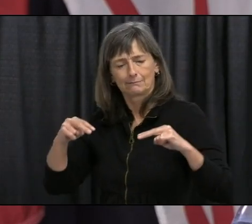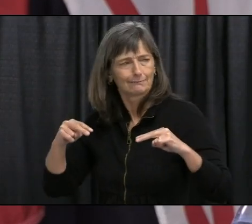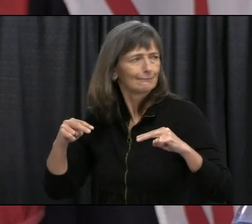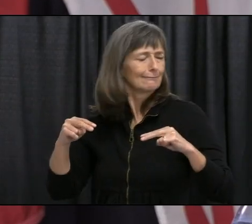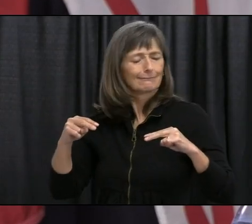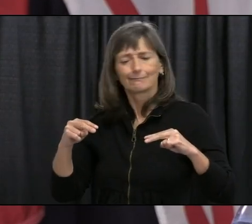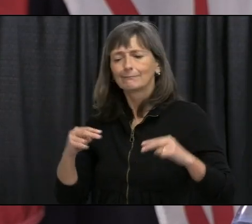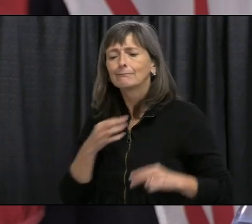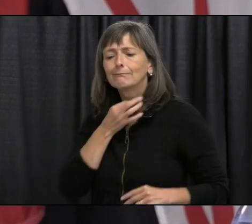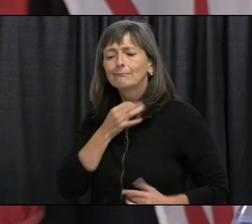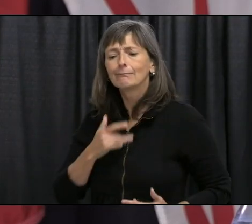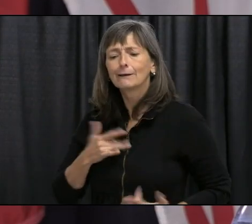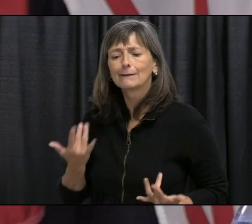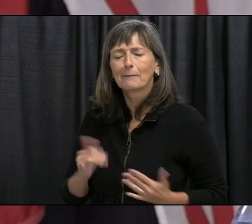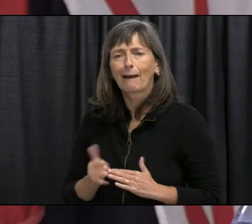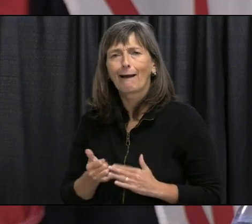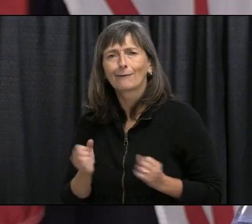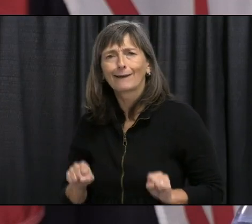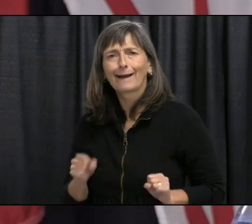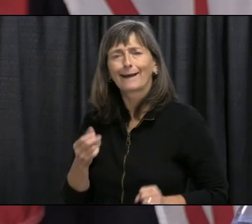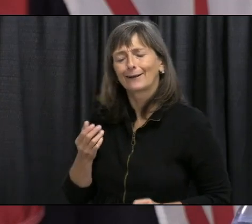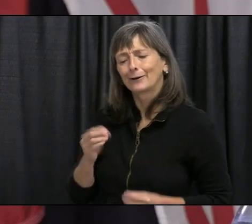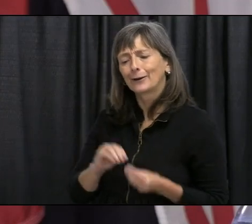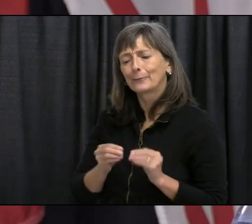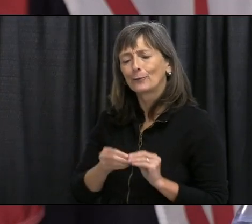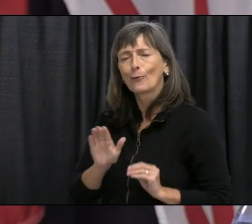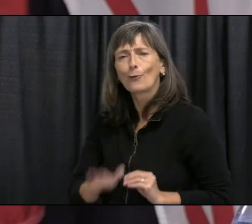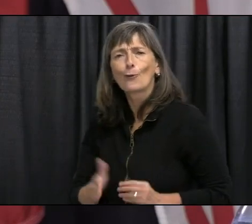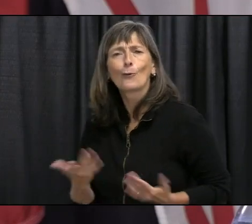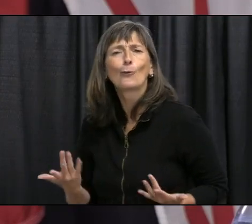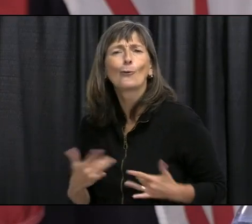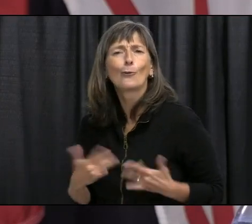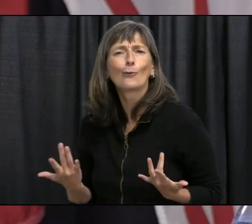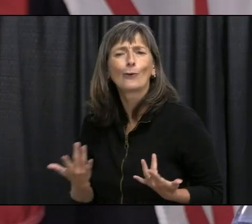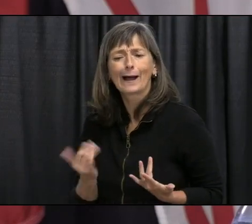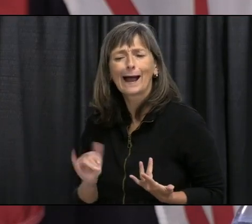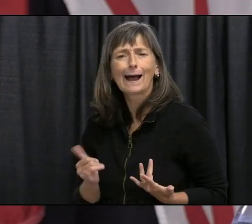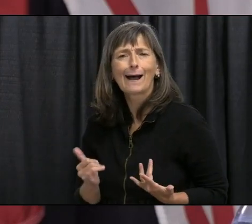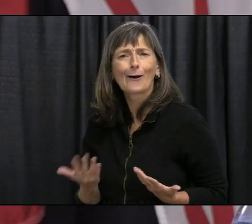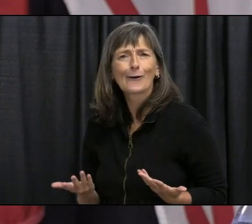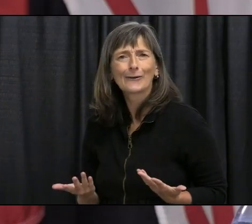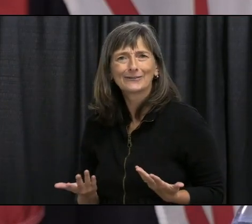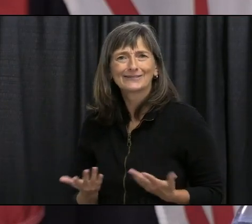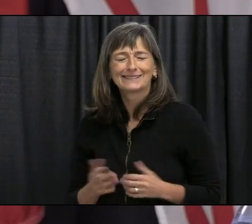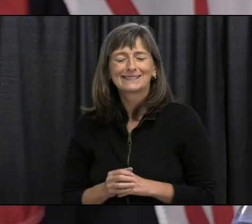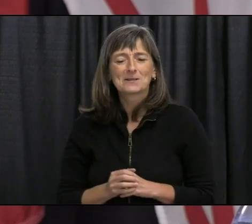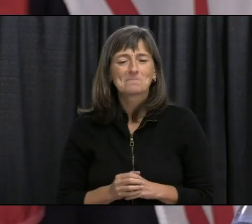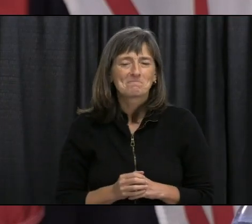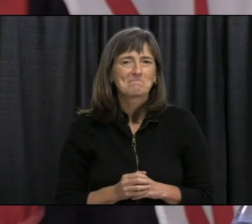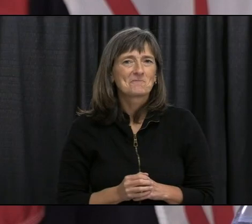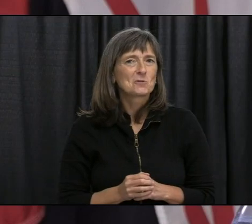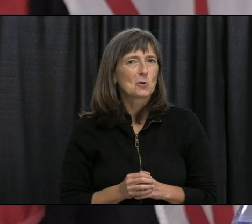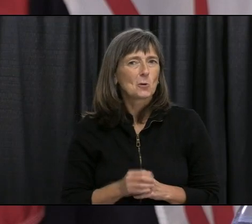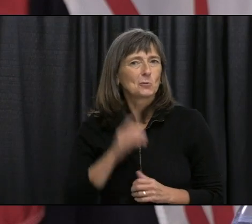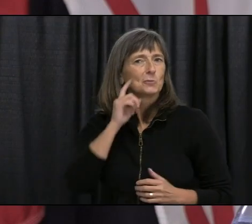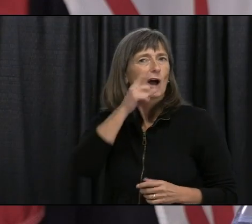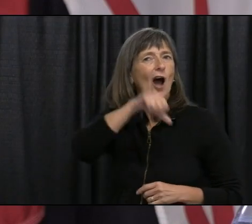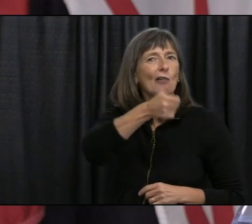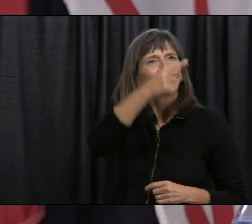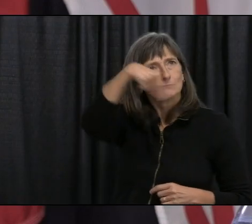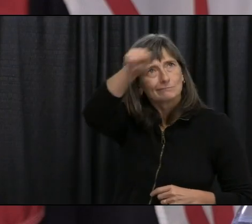we've been able to do and how we've been able to do it to bring these numbers down to a level that we can